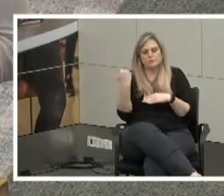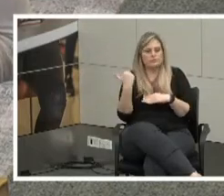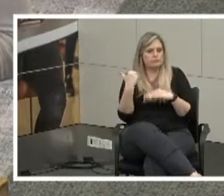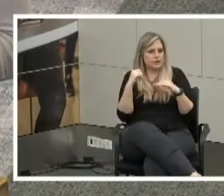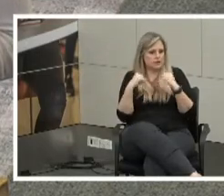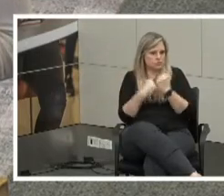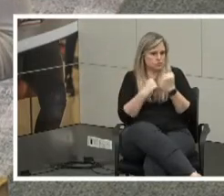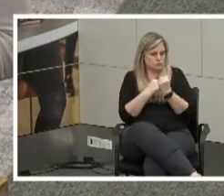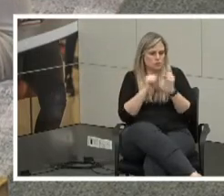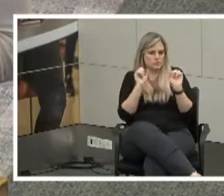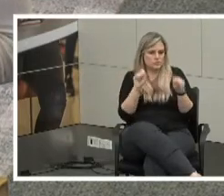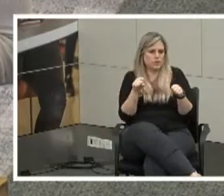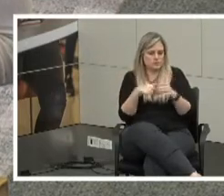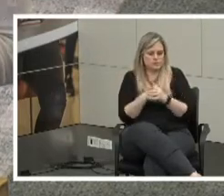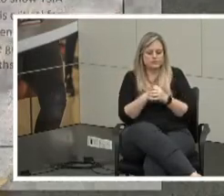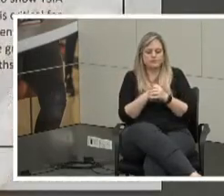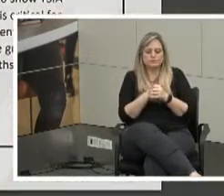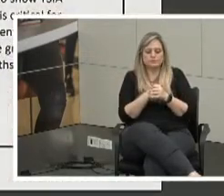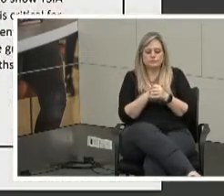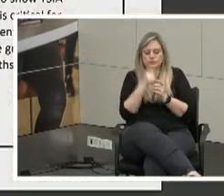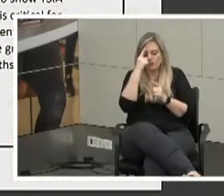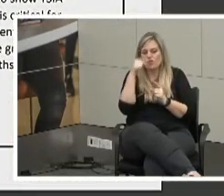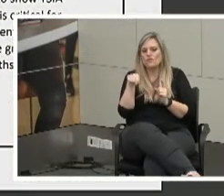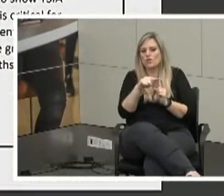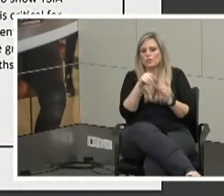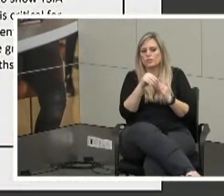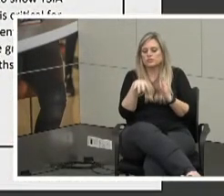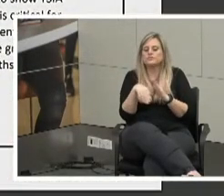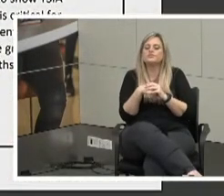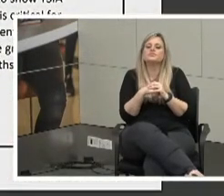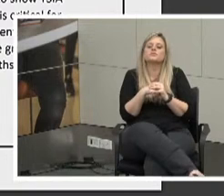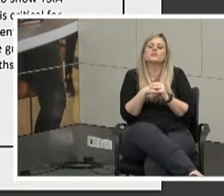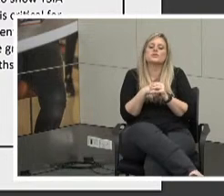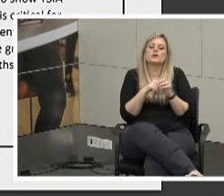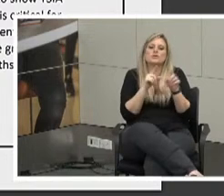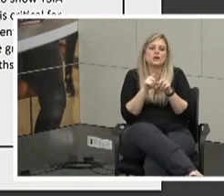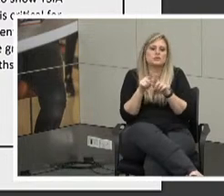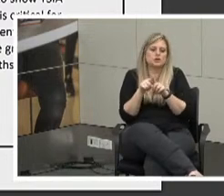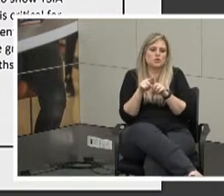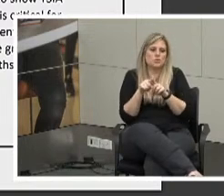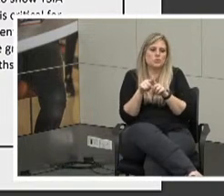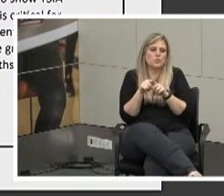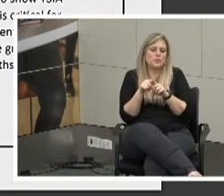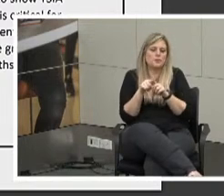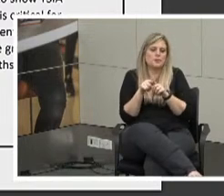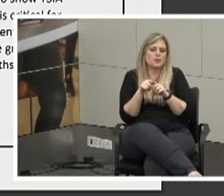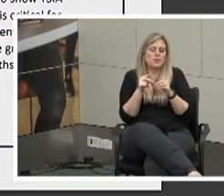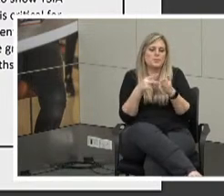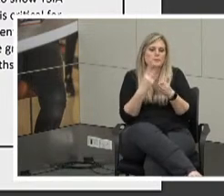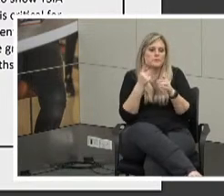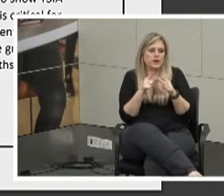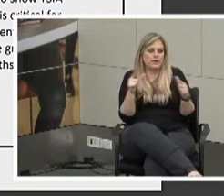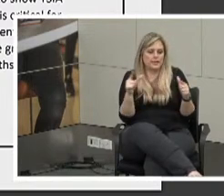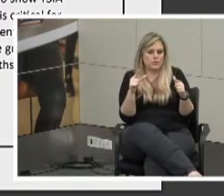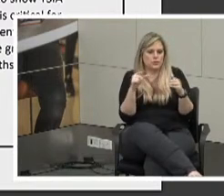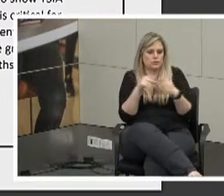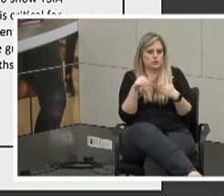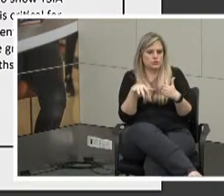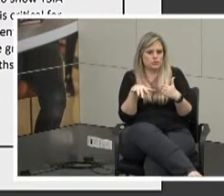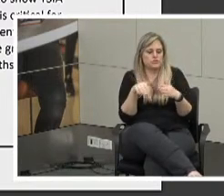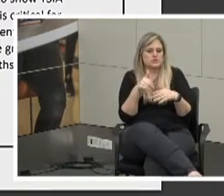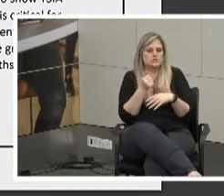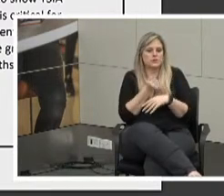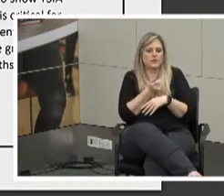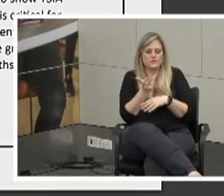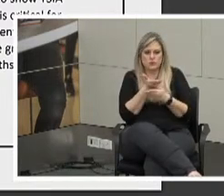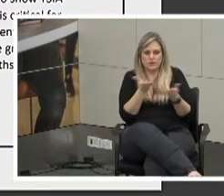Learners um and then lastly uh just calling out for the EB students are emerg bilingual students in particular um there's a couple